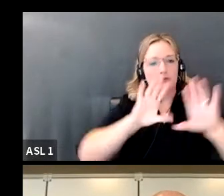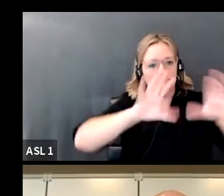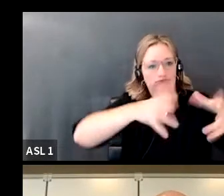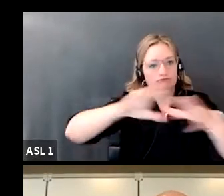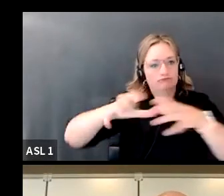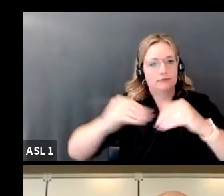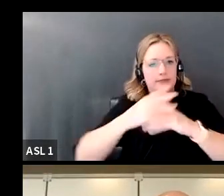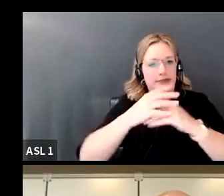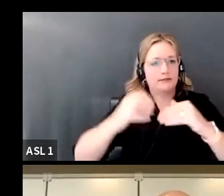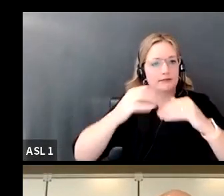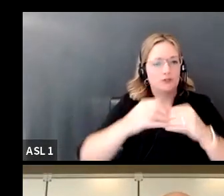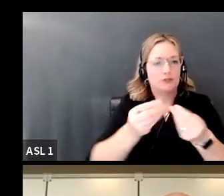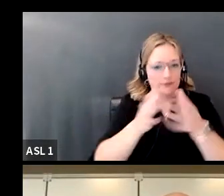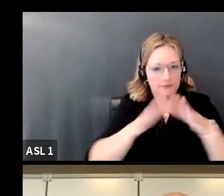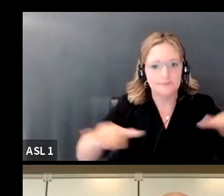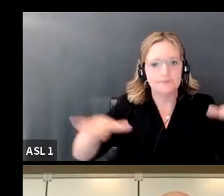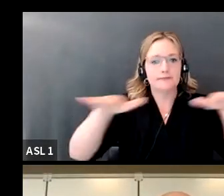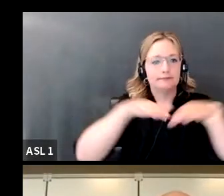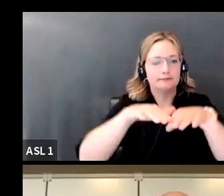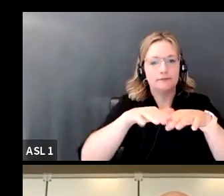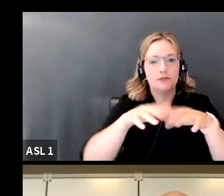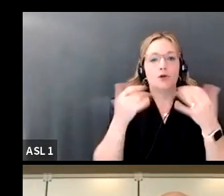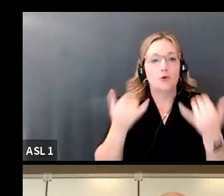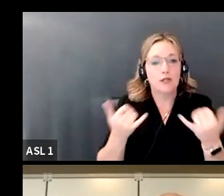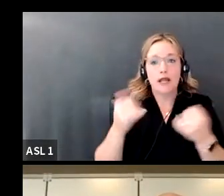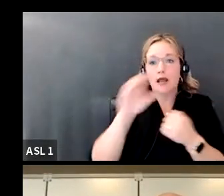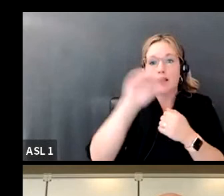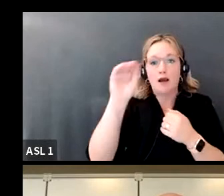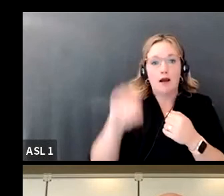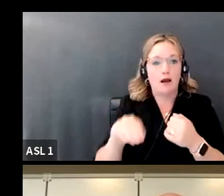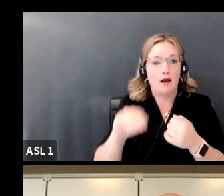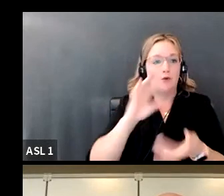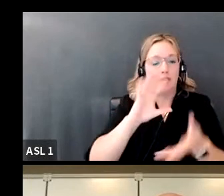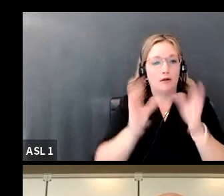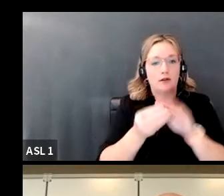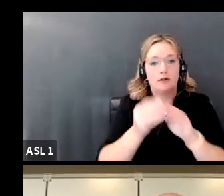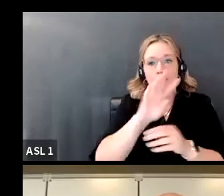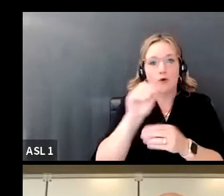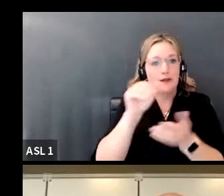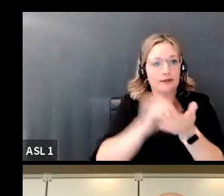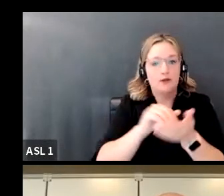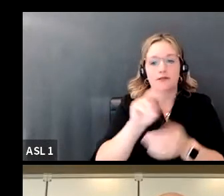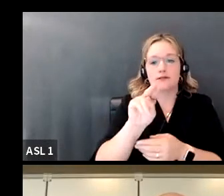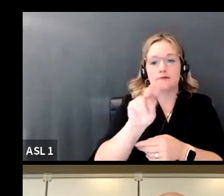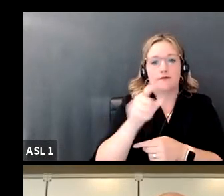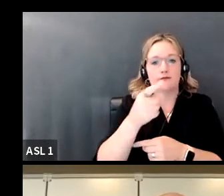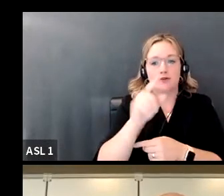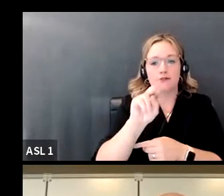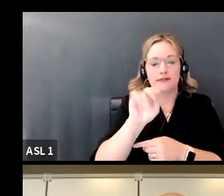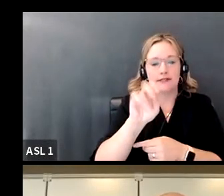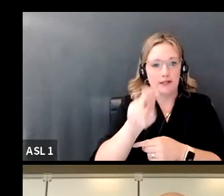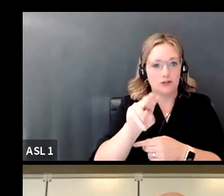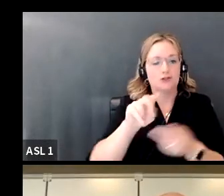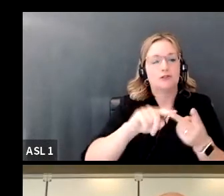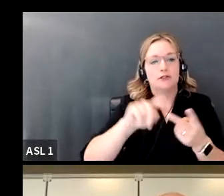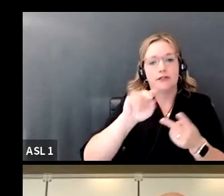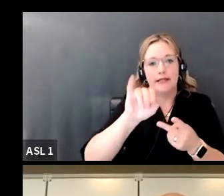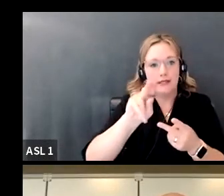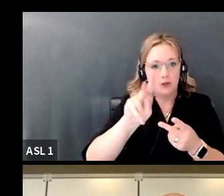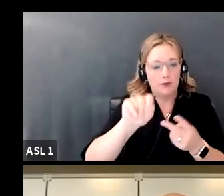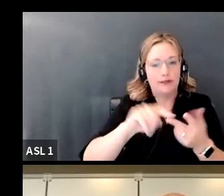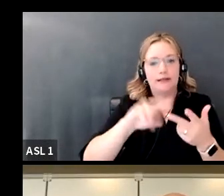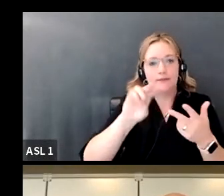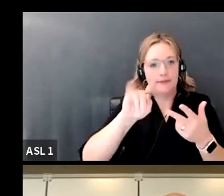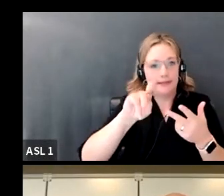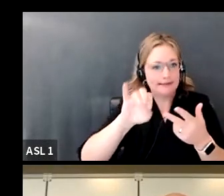nation today ottawa is home to approximately forty thousand first nations inuit and metis people ottawa's